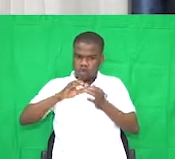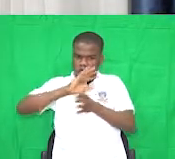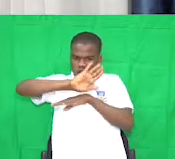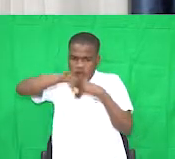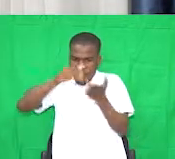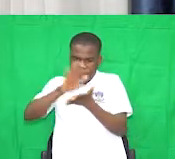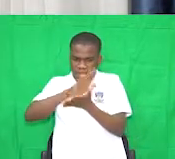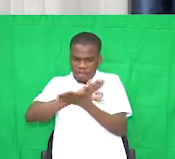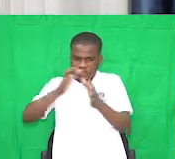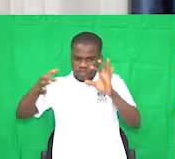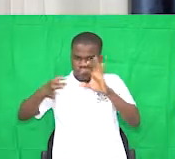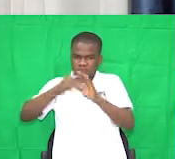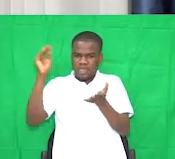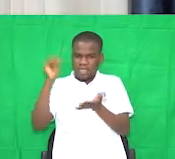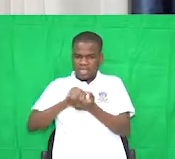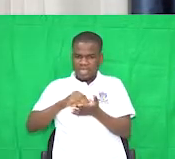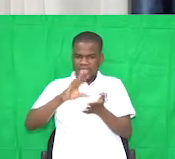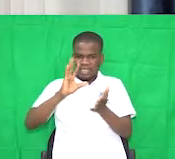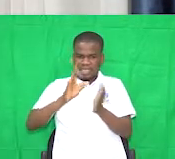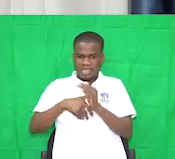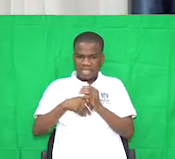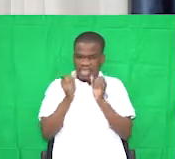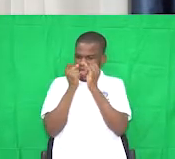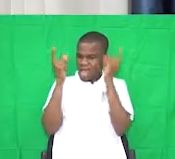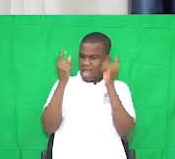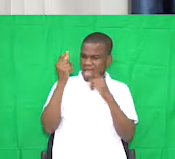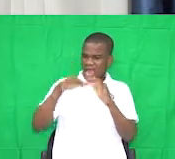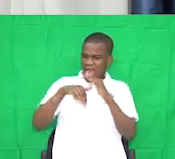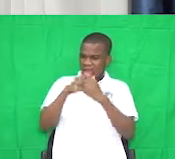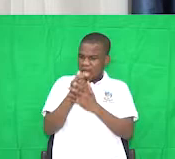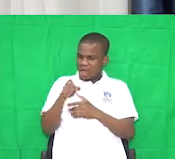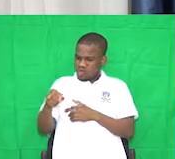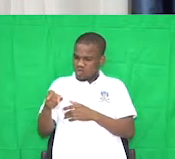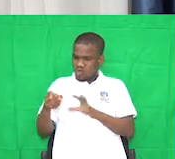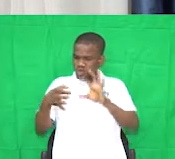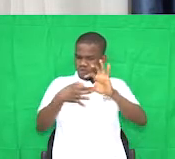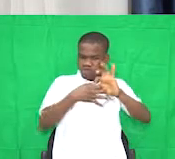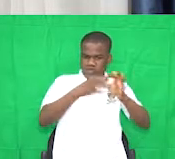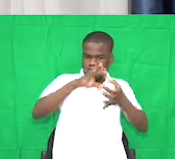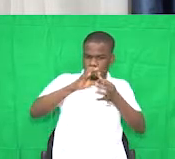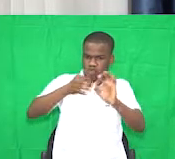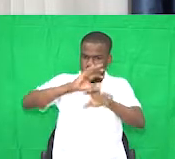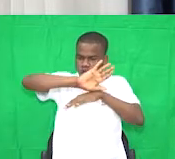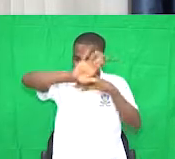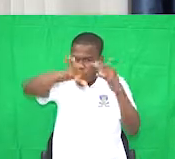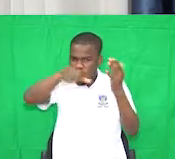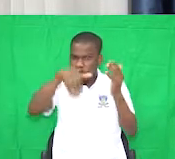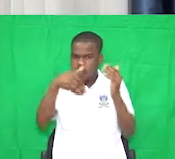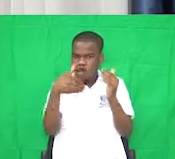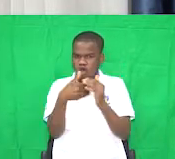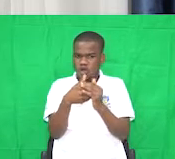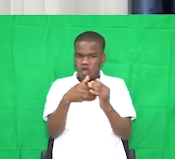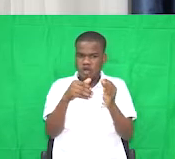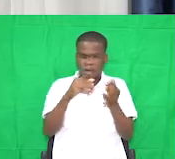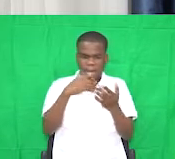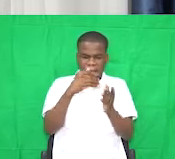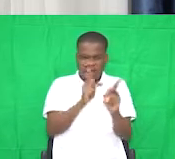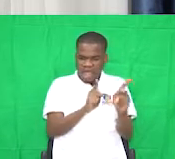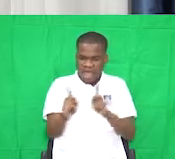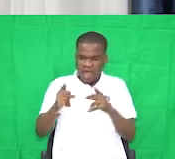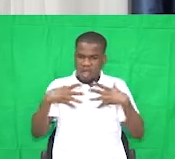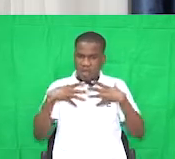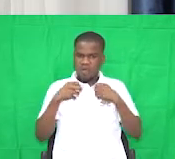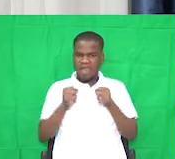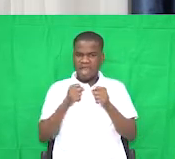daddy was so surprised. And he says, you 5 years, how could you put the map together? The world map,